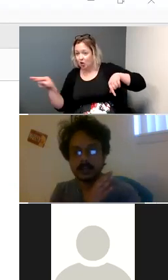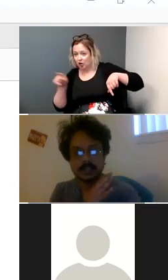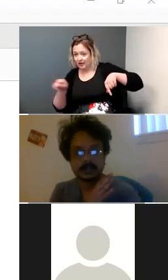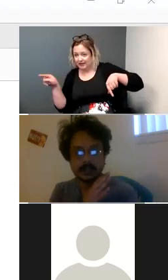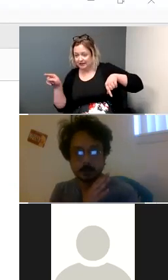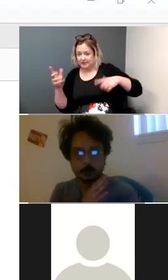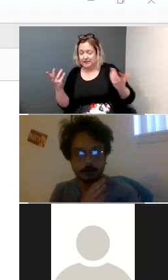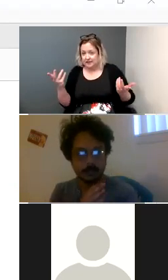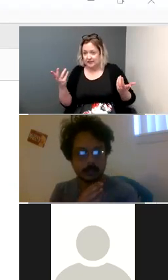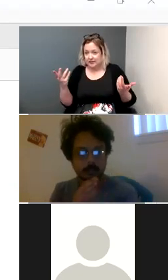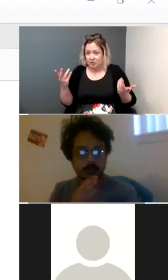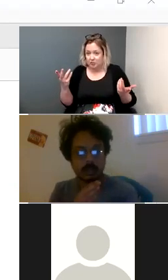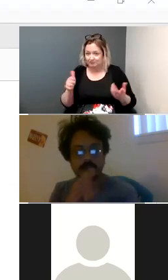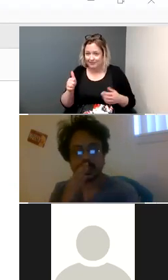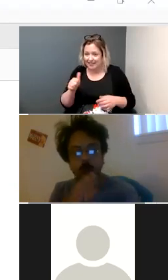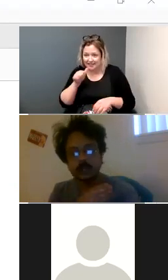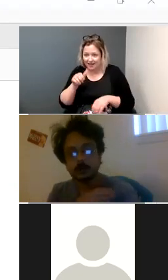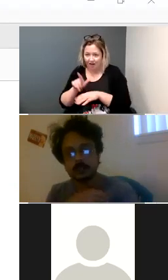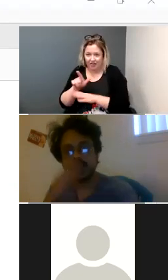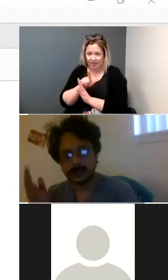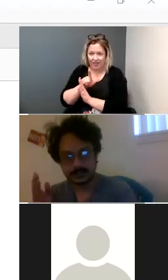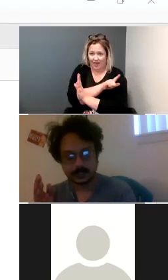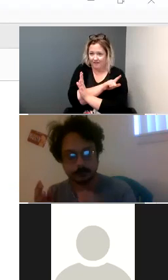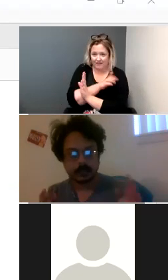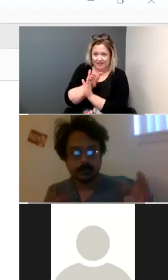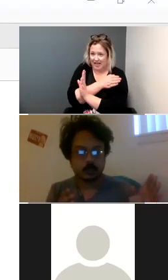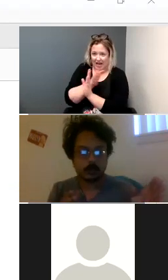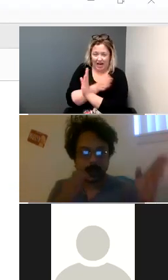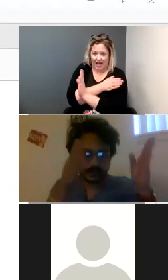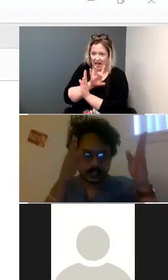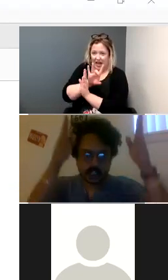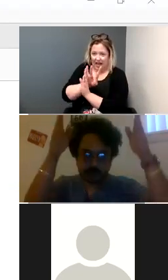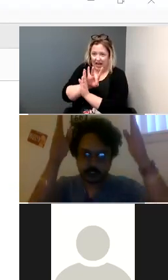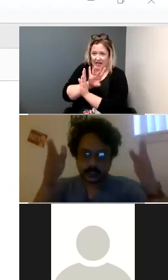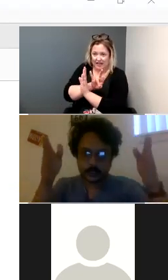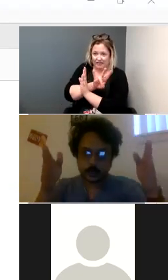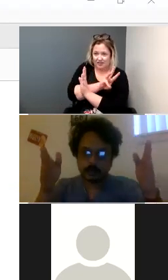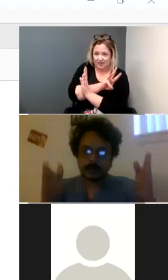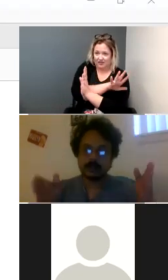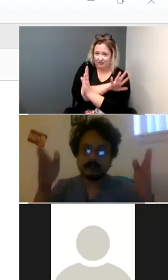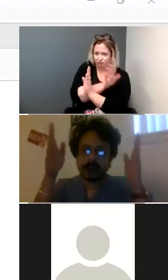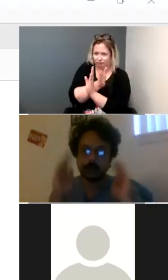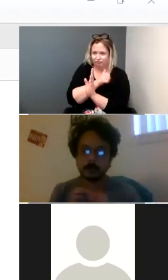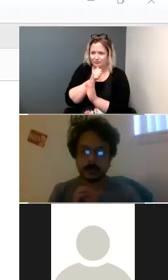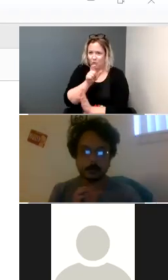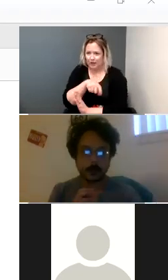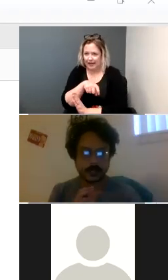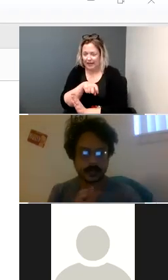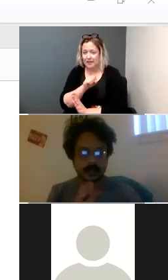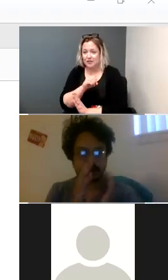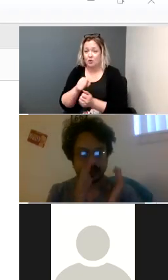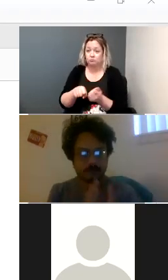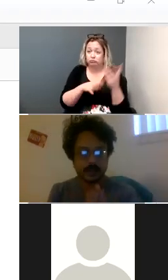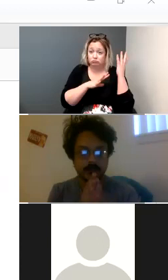on the left-hand side anymore. It can only be on the right-hand side. So I then check for 10 and 12, and then I find out the middle